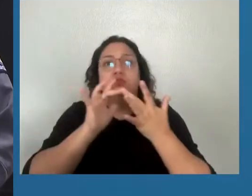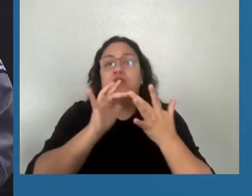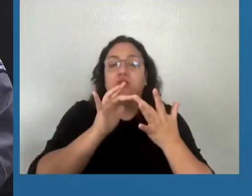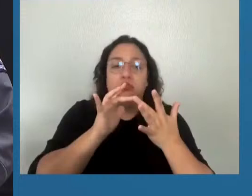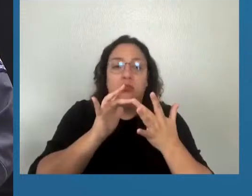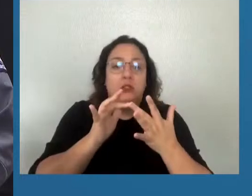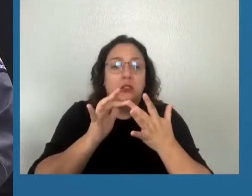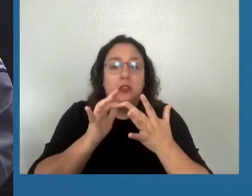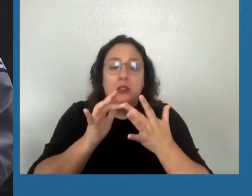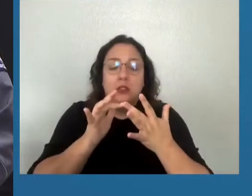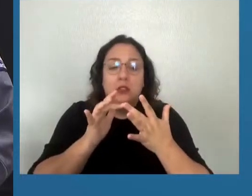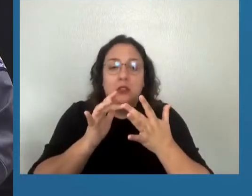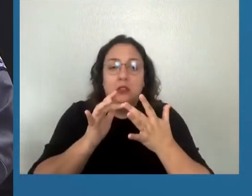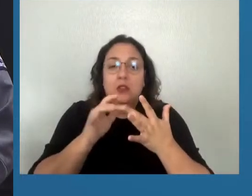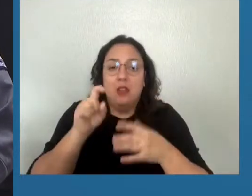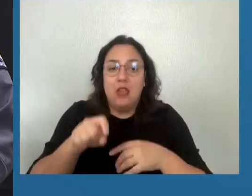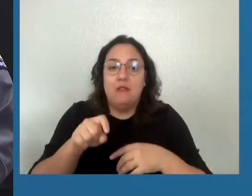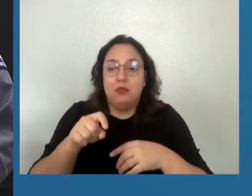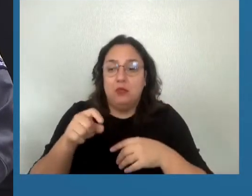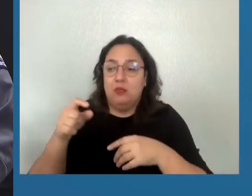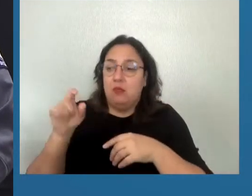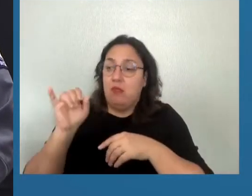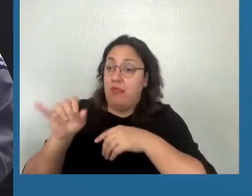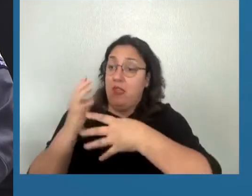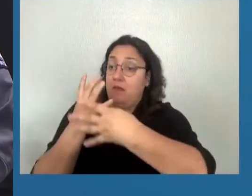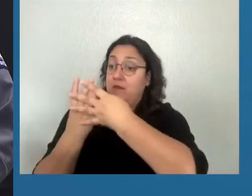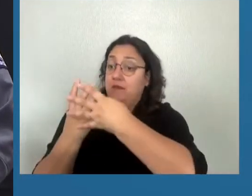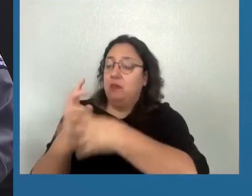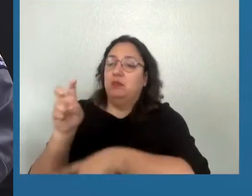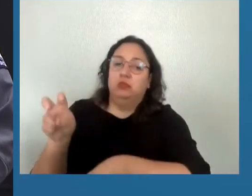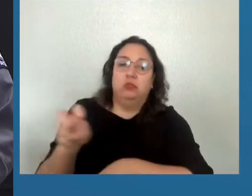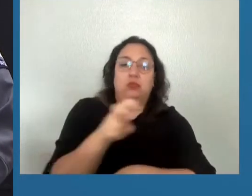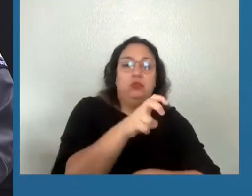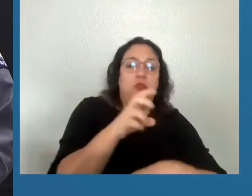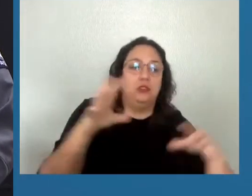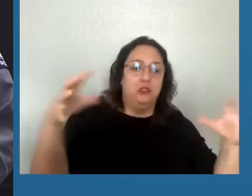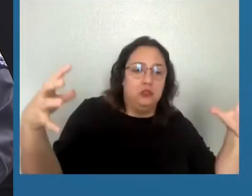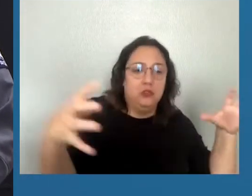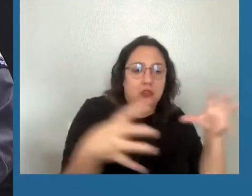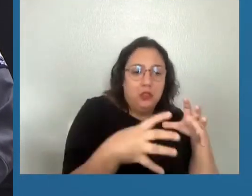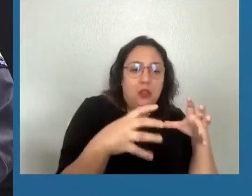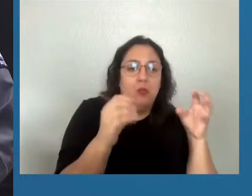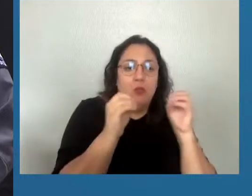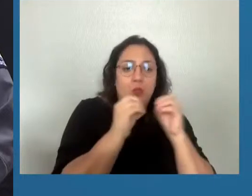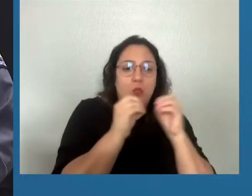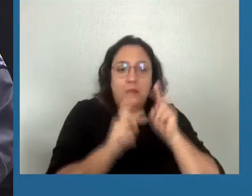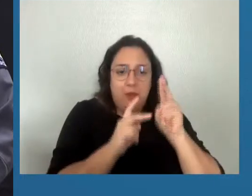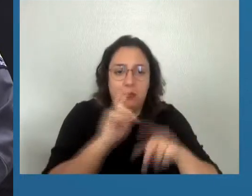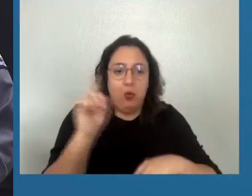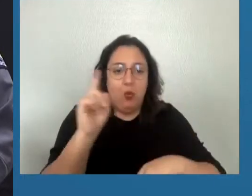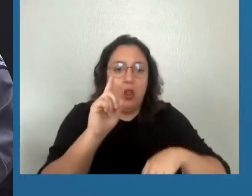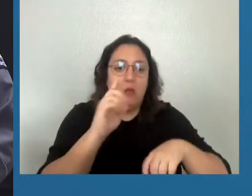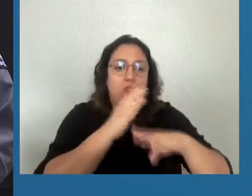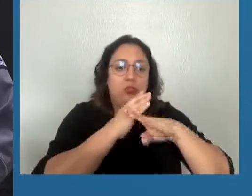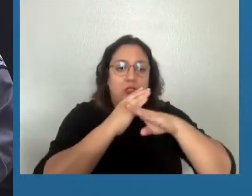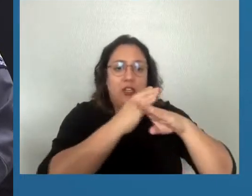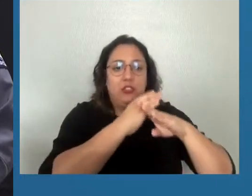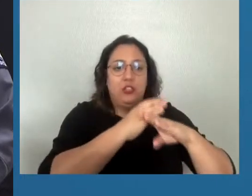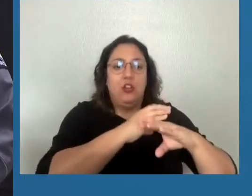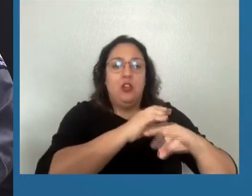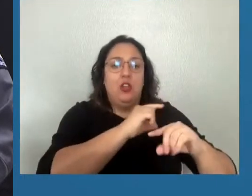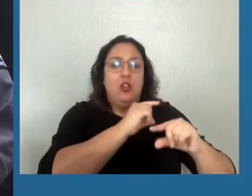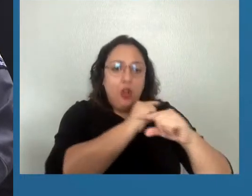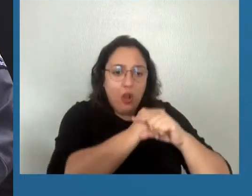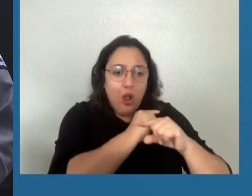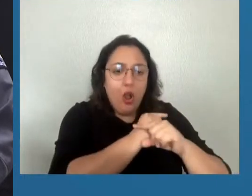transfer people from facilities where I can congregate more people, where I do have protection, where I do have guards, where I do have the National Guard